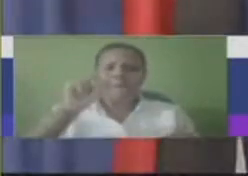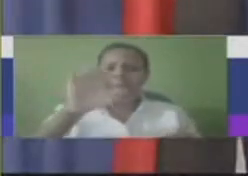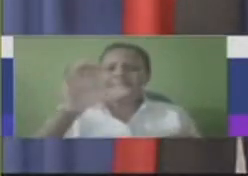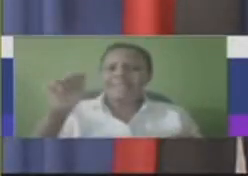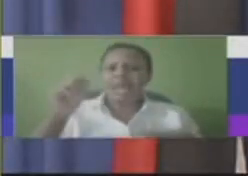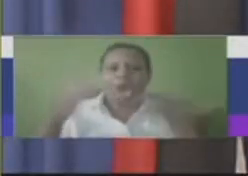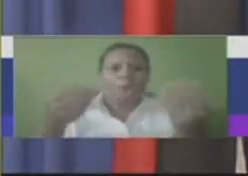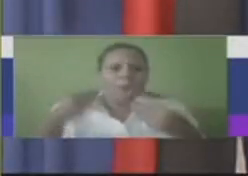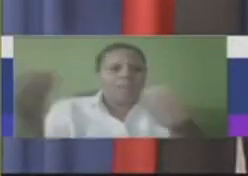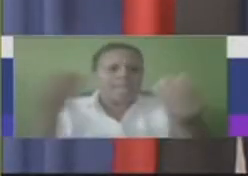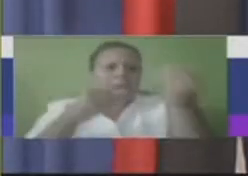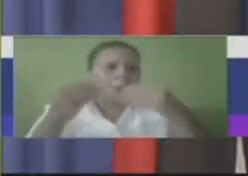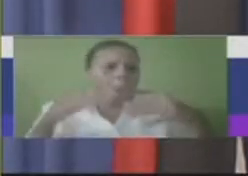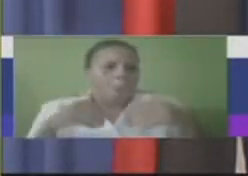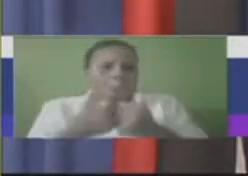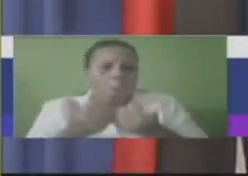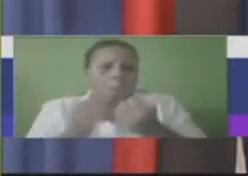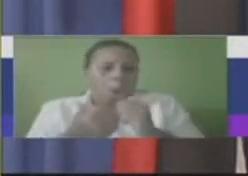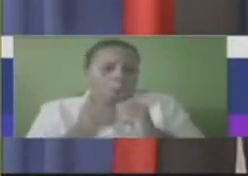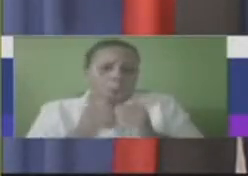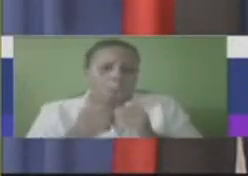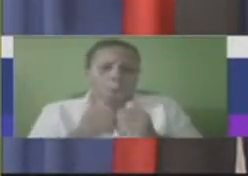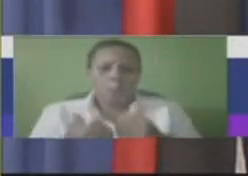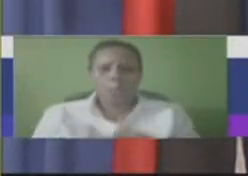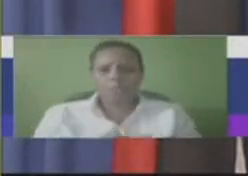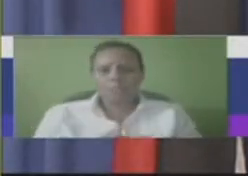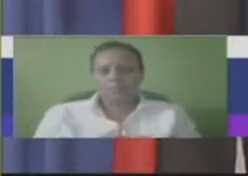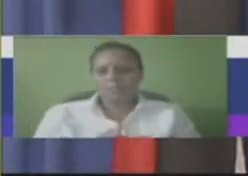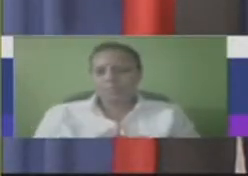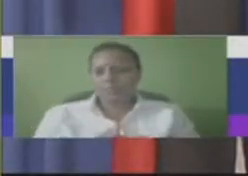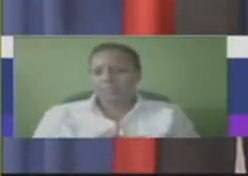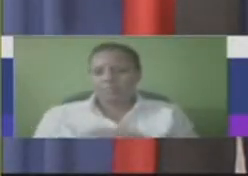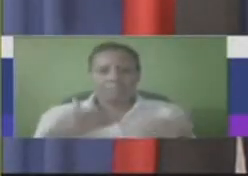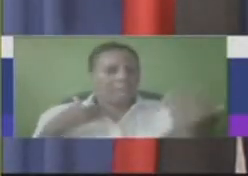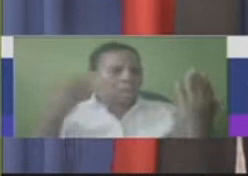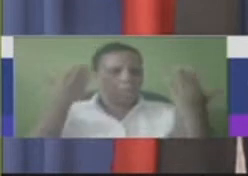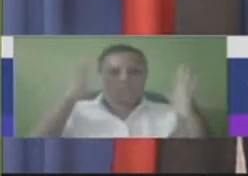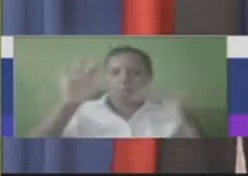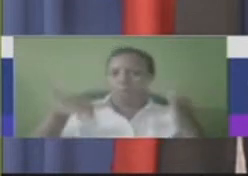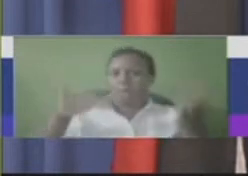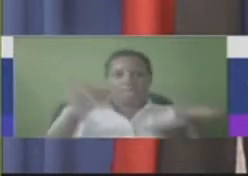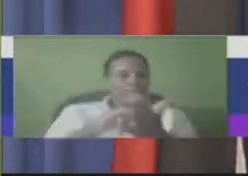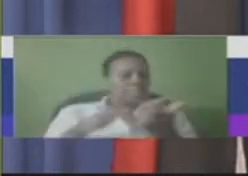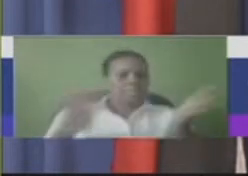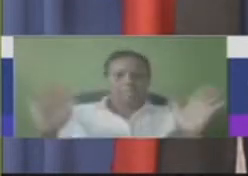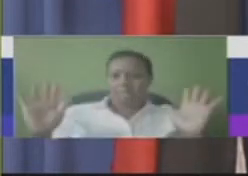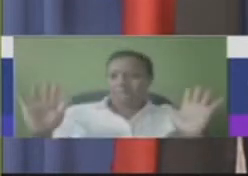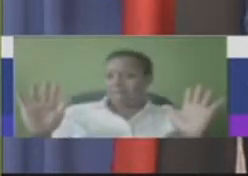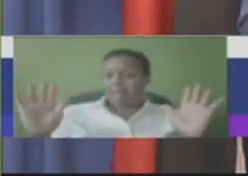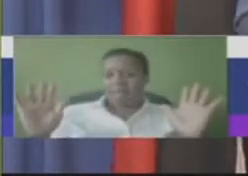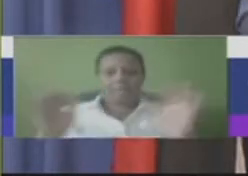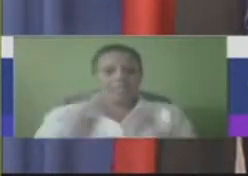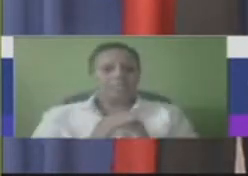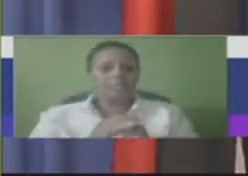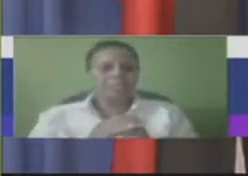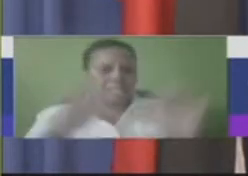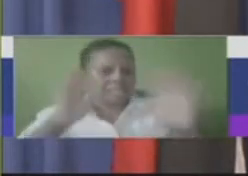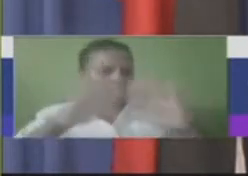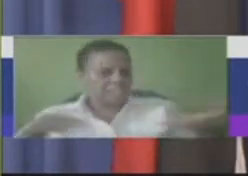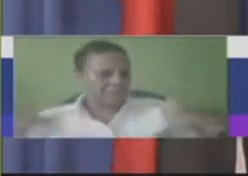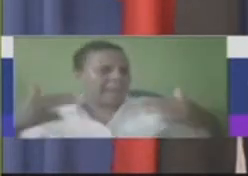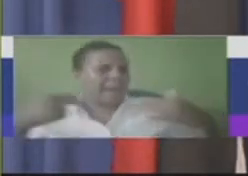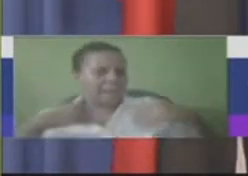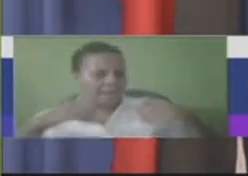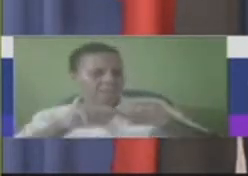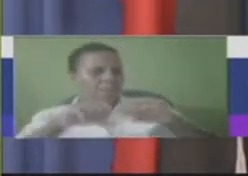I am not aware that there's an issue there, but because the children, they have a break, and then they go back, a short